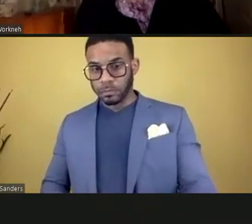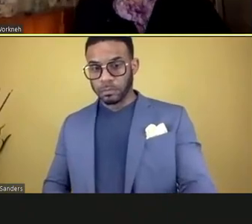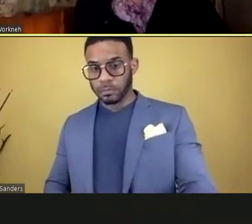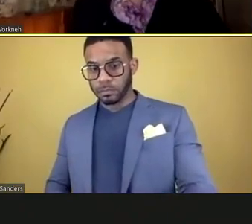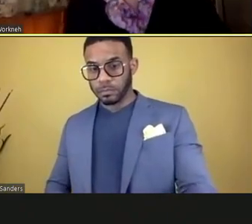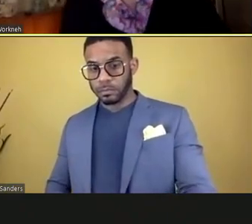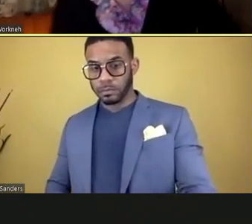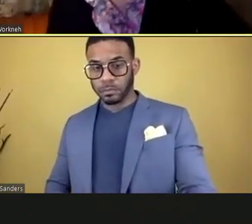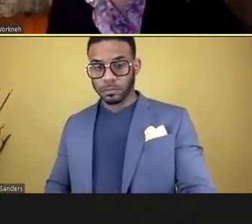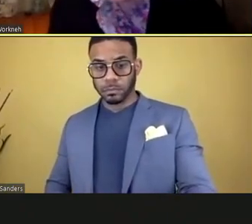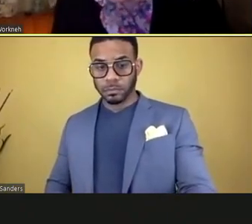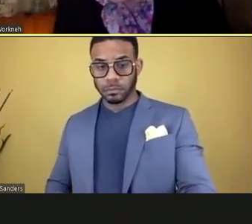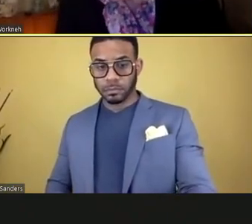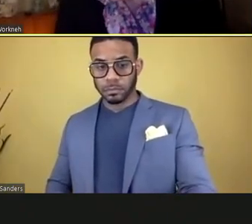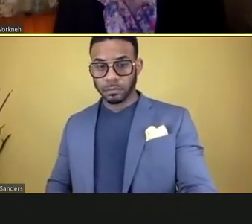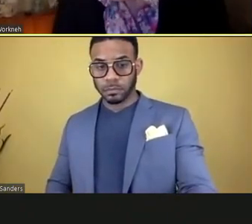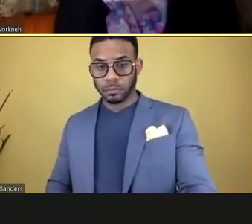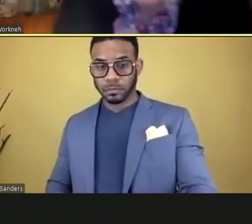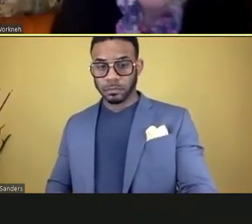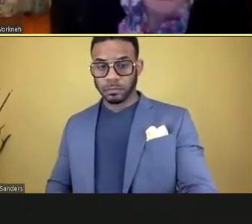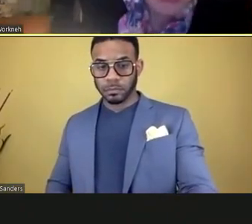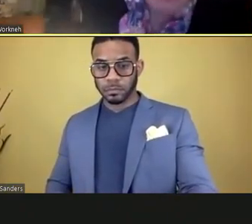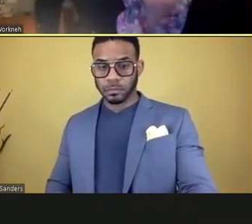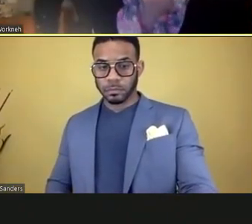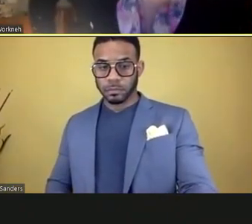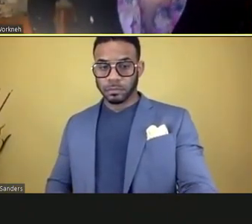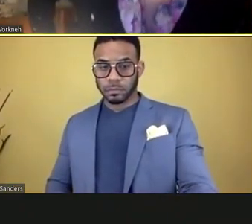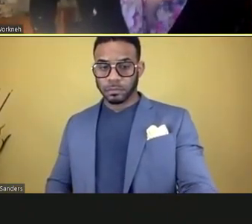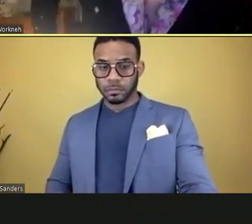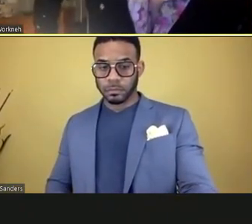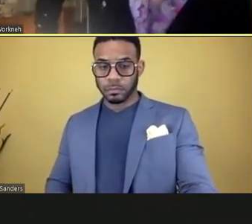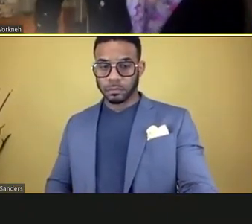I mean, I'm not entirely sure